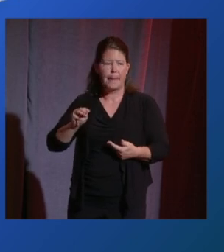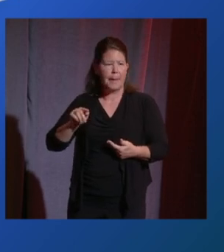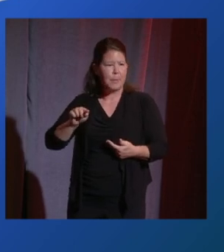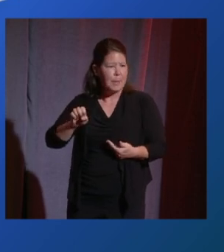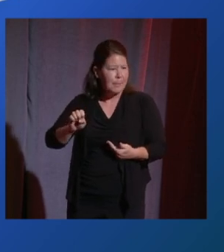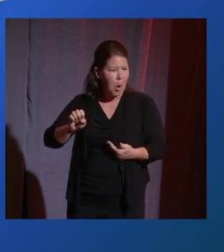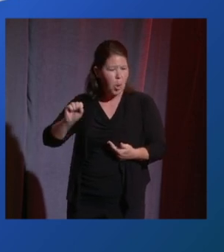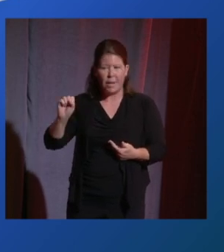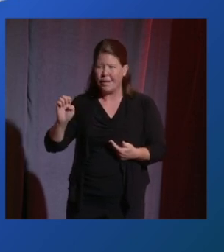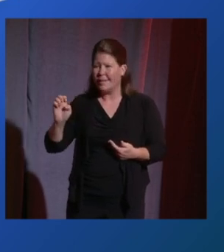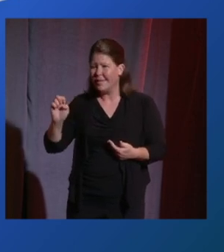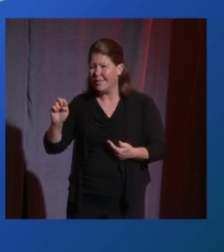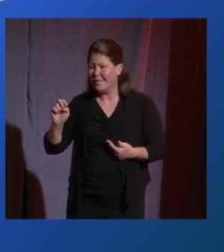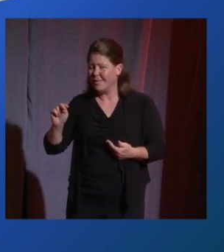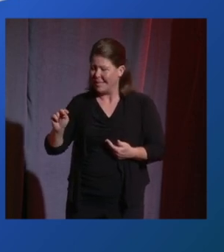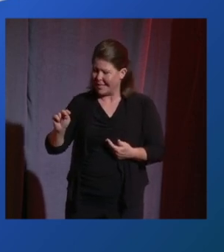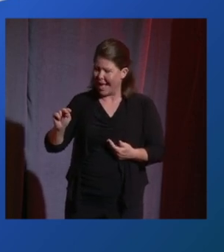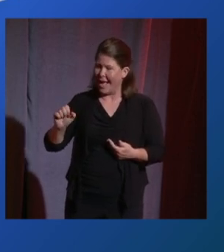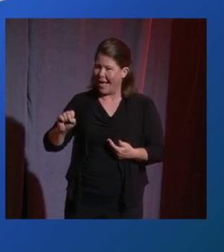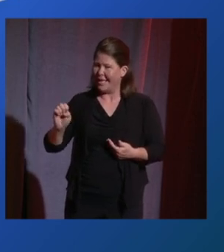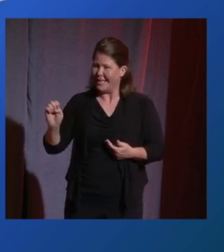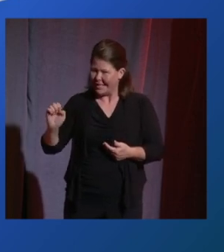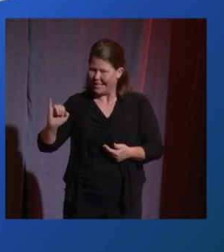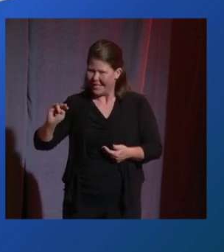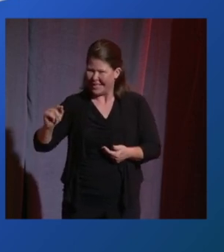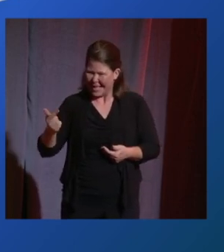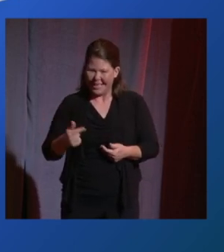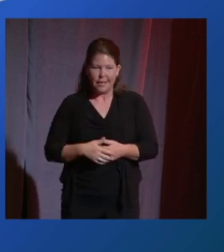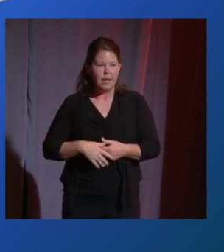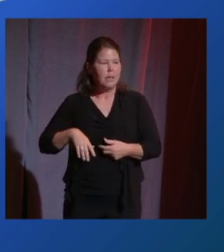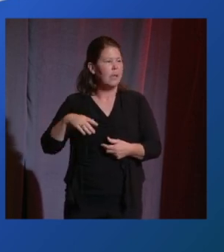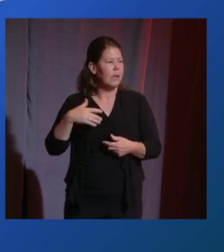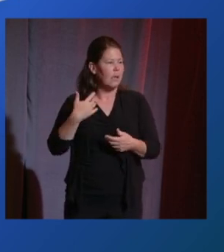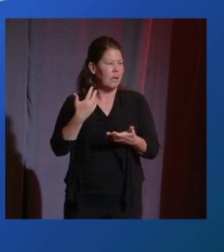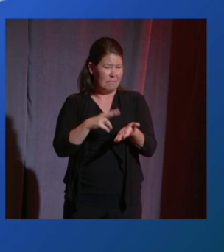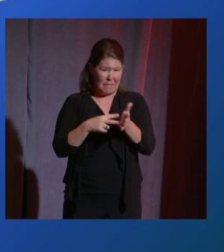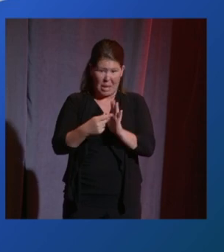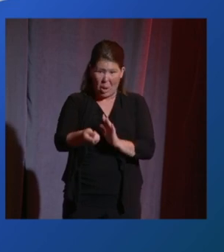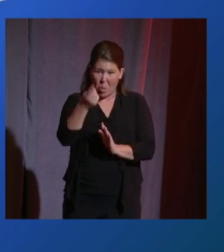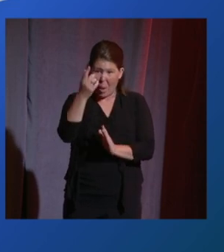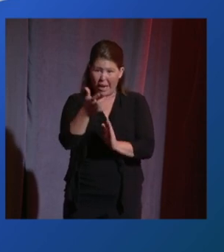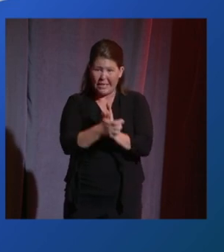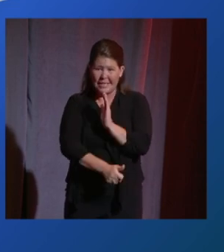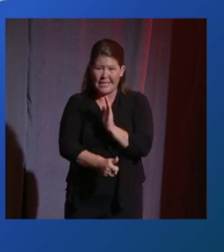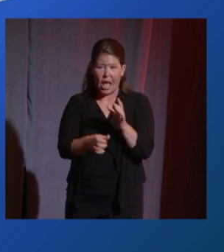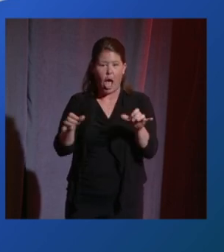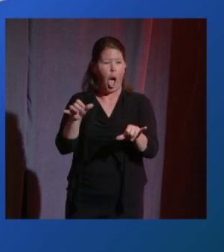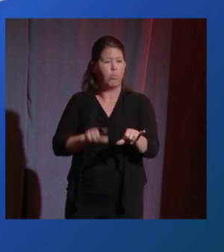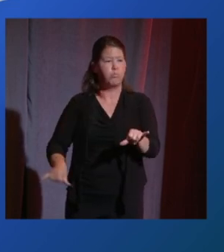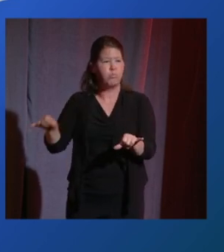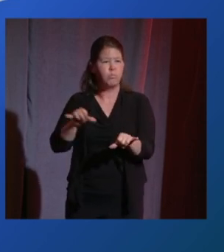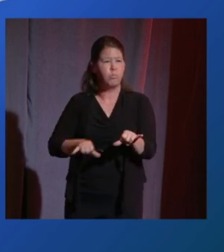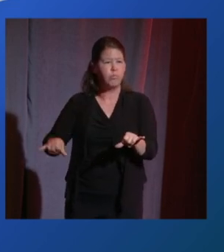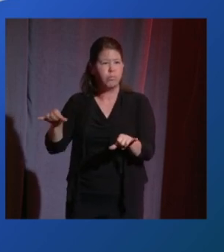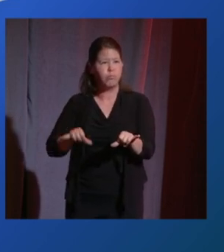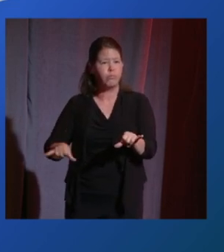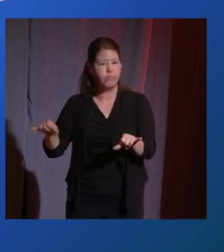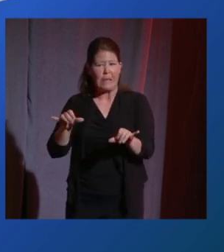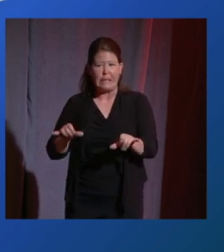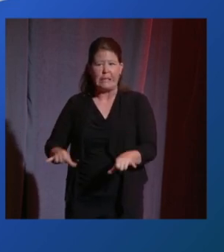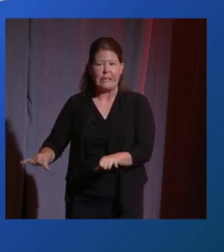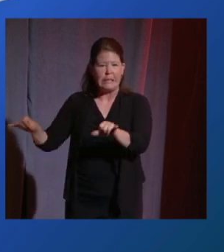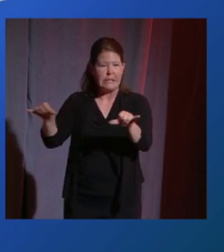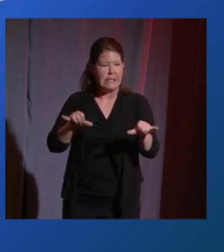trying to standardize one skill for my generation to develop in to accommodate the